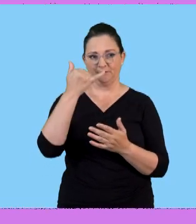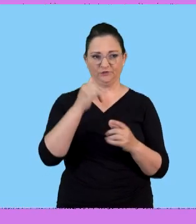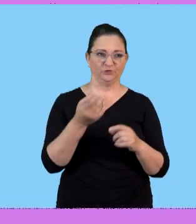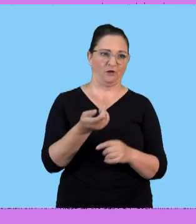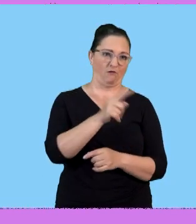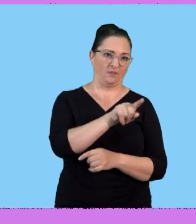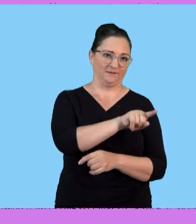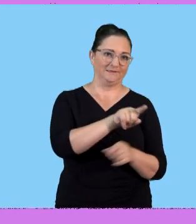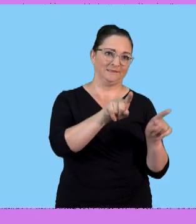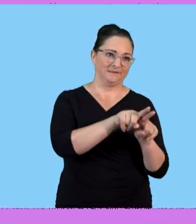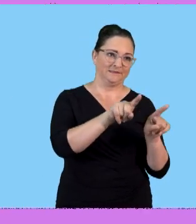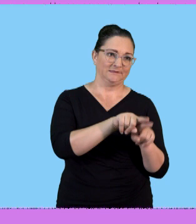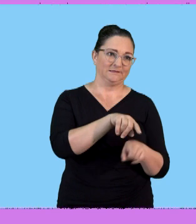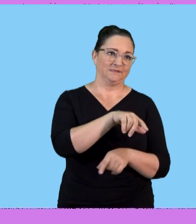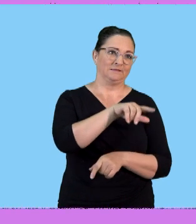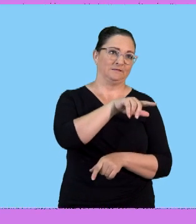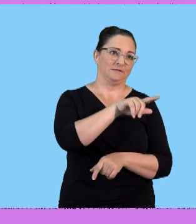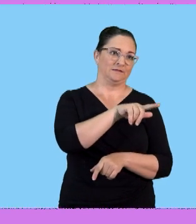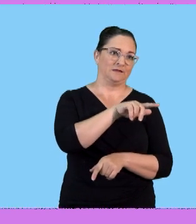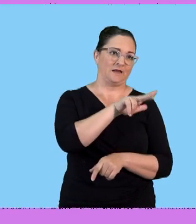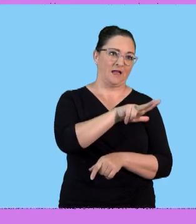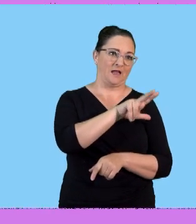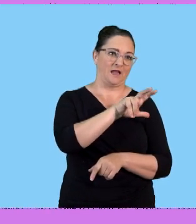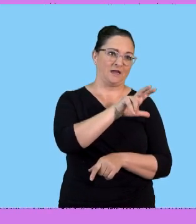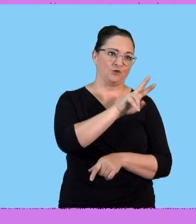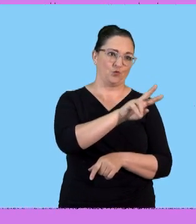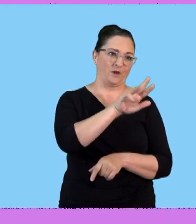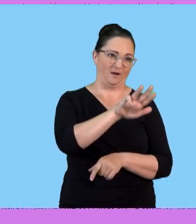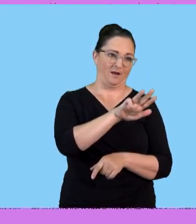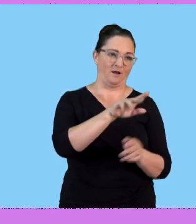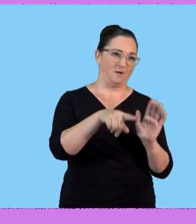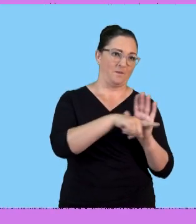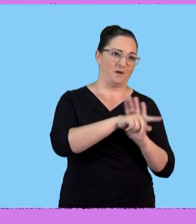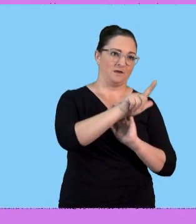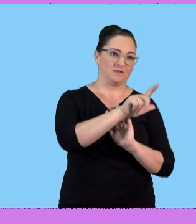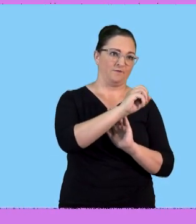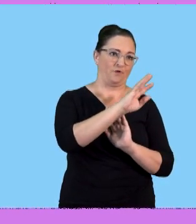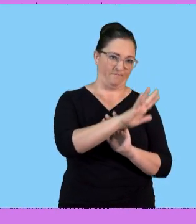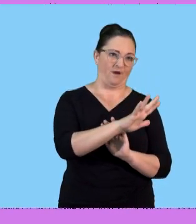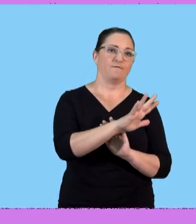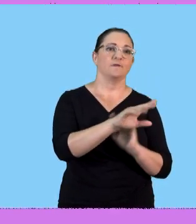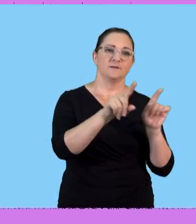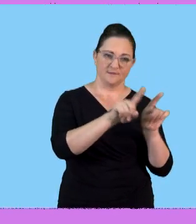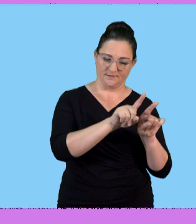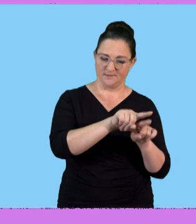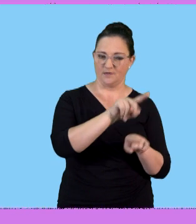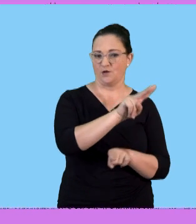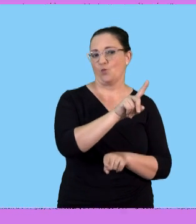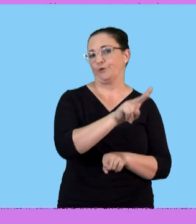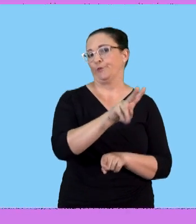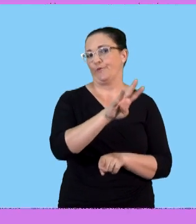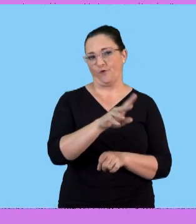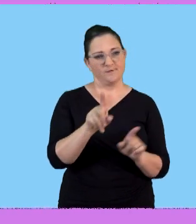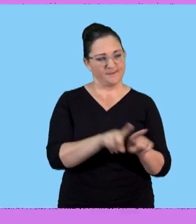side. It will give you the same, right? If I say 829 minus 705, it should also give you